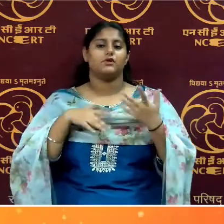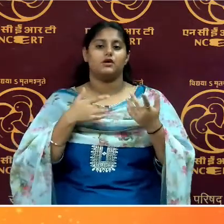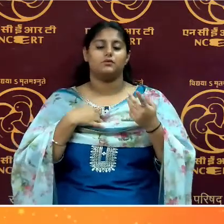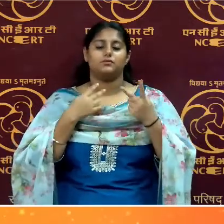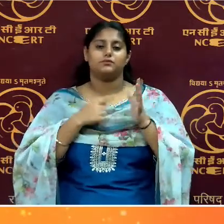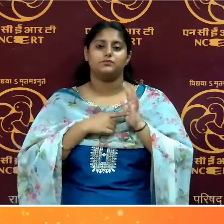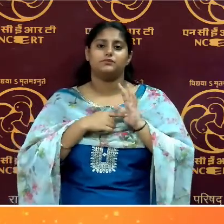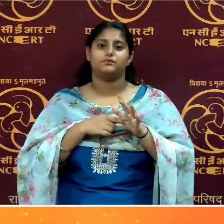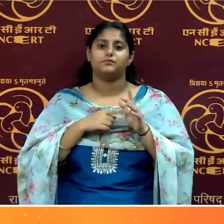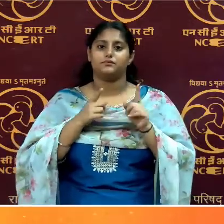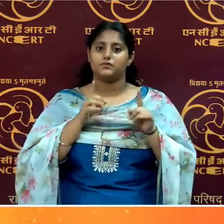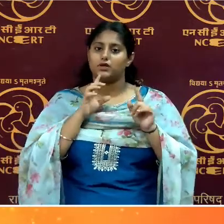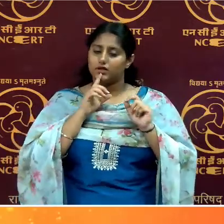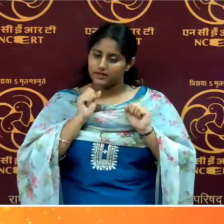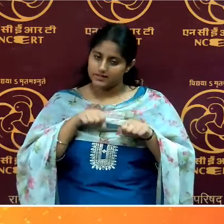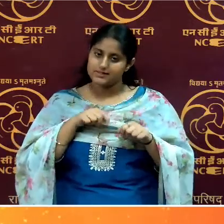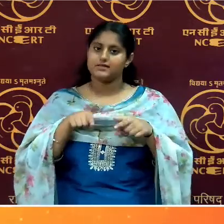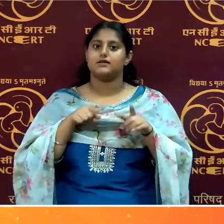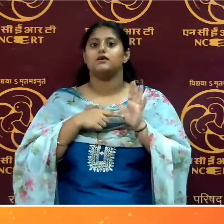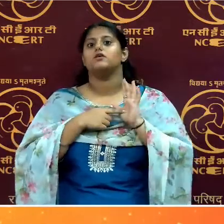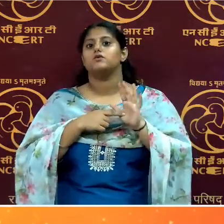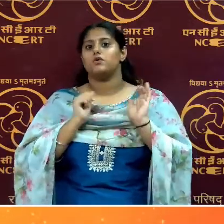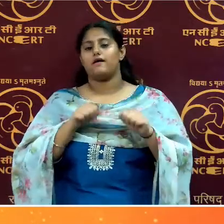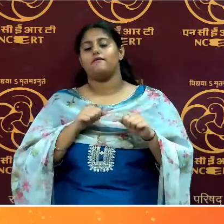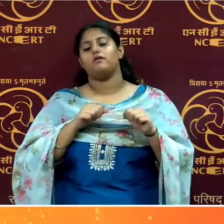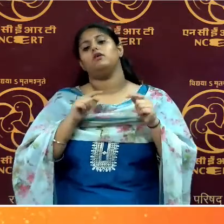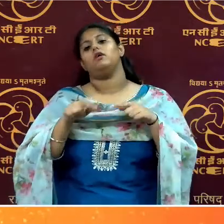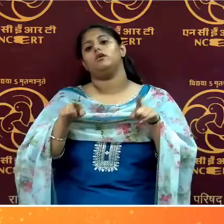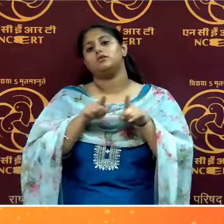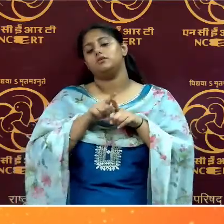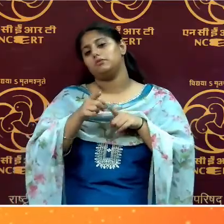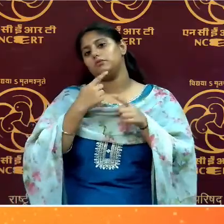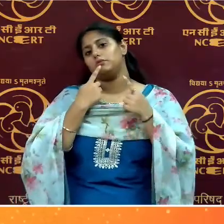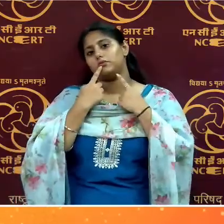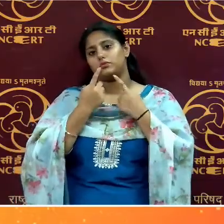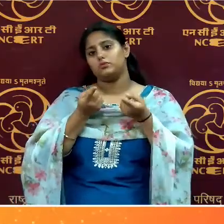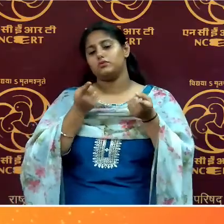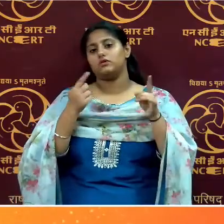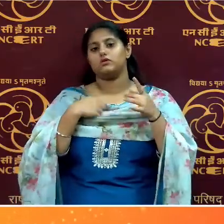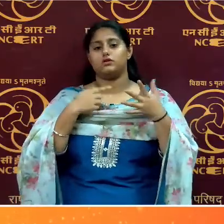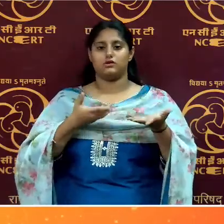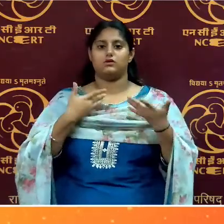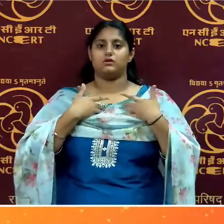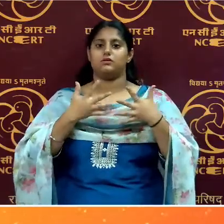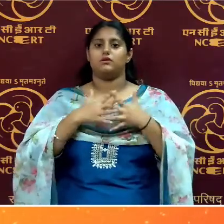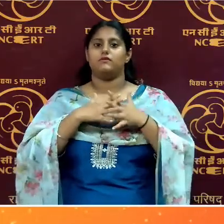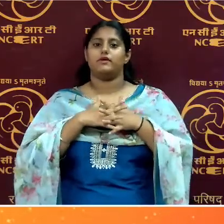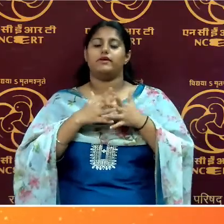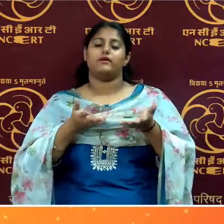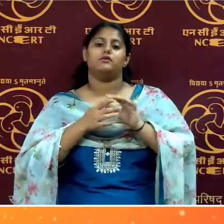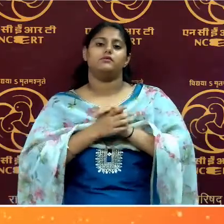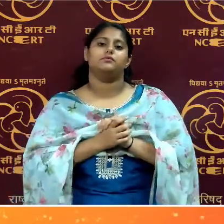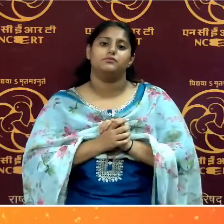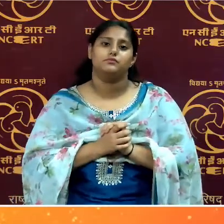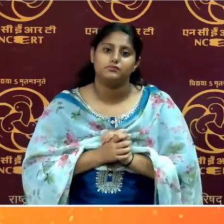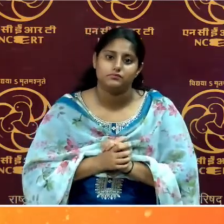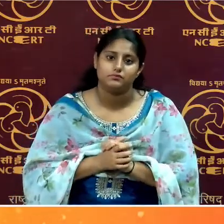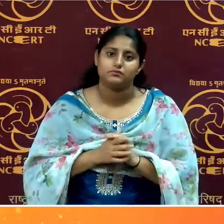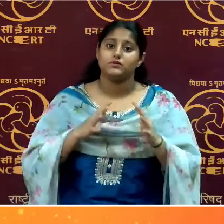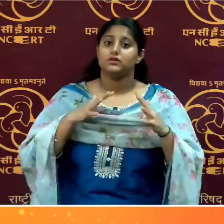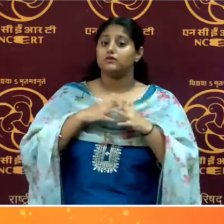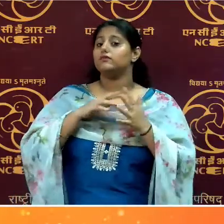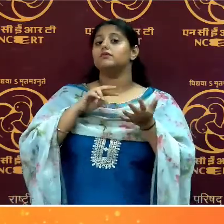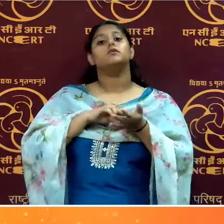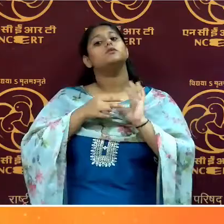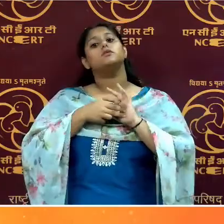right. But it do varies, because we say that our weight, yes. So, weight means